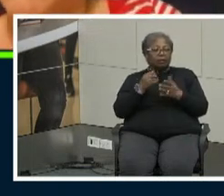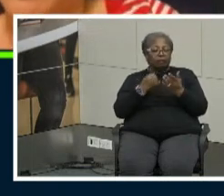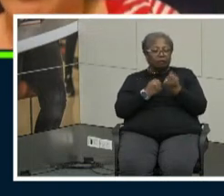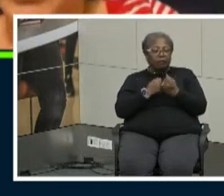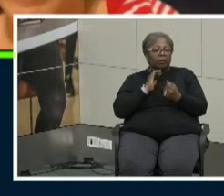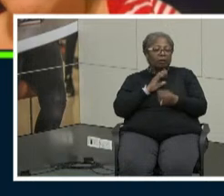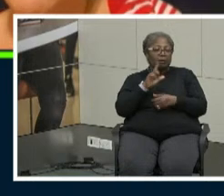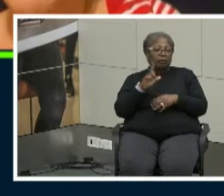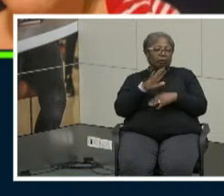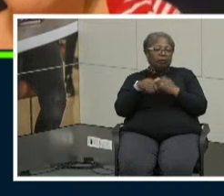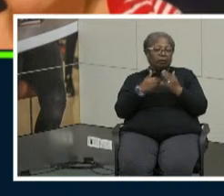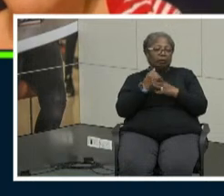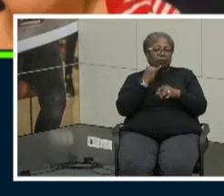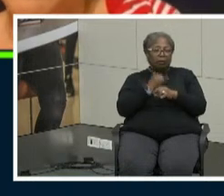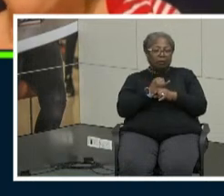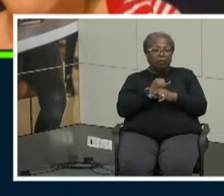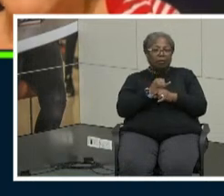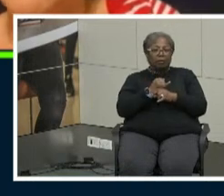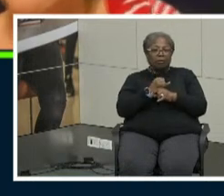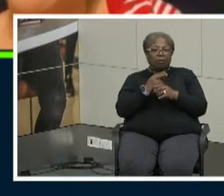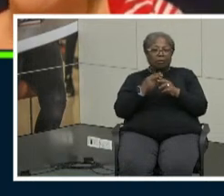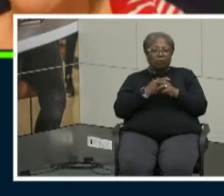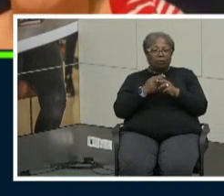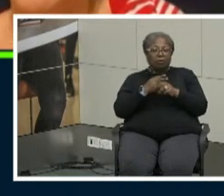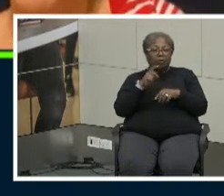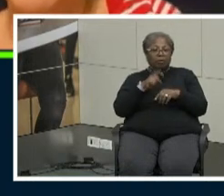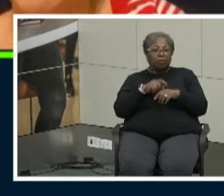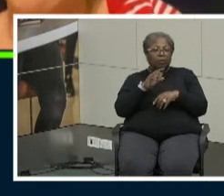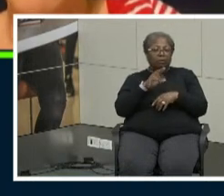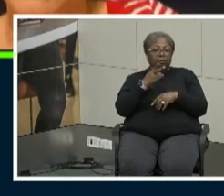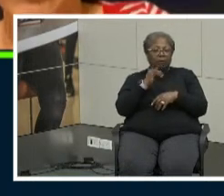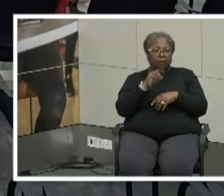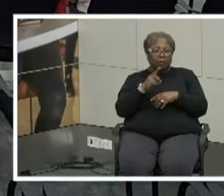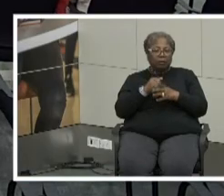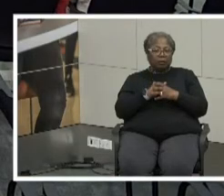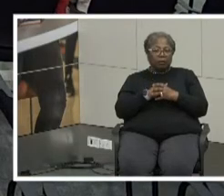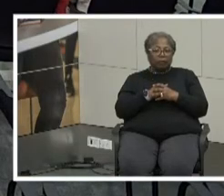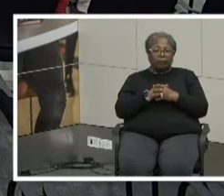Librarians on all campuses and ensure Equitable access across